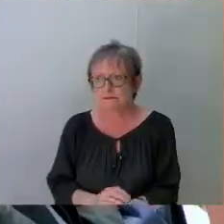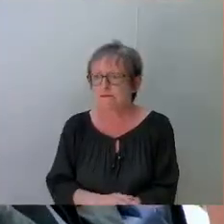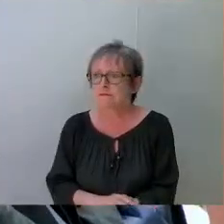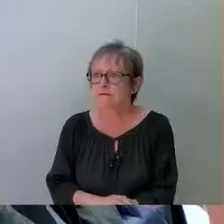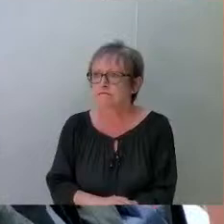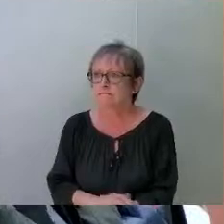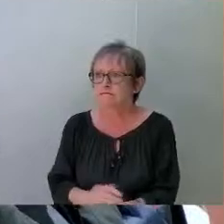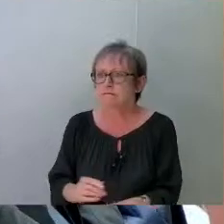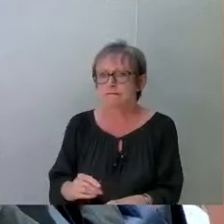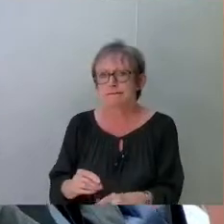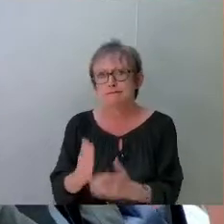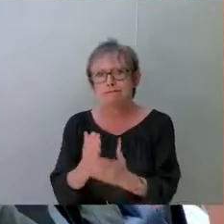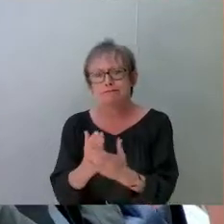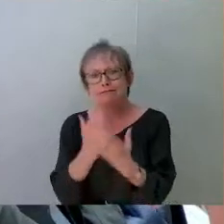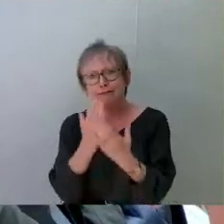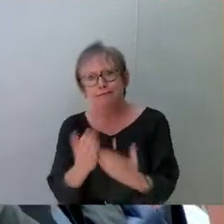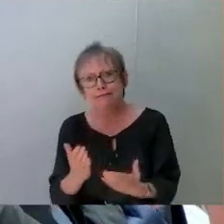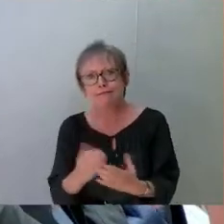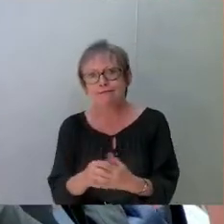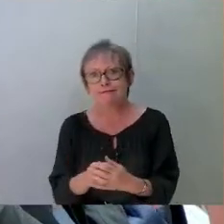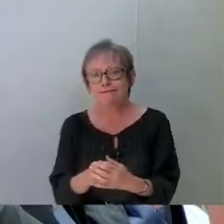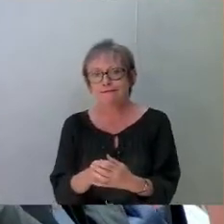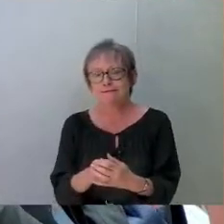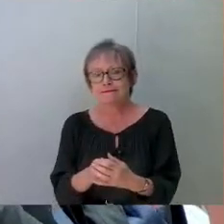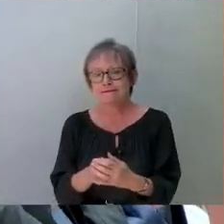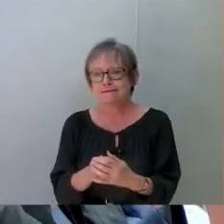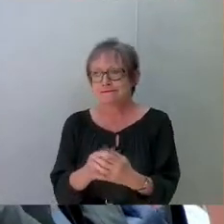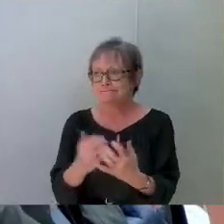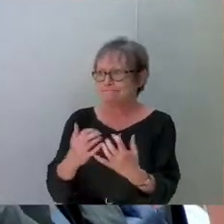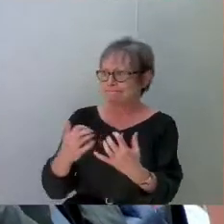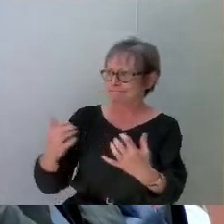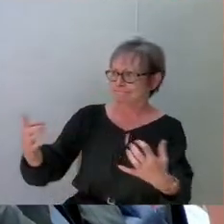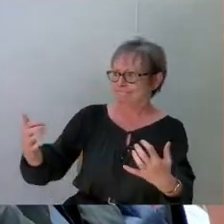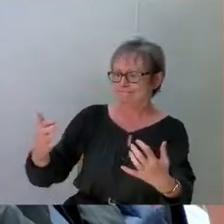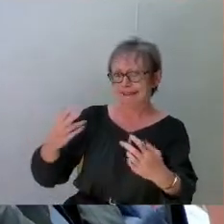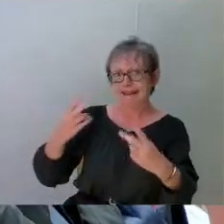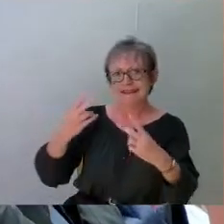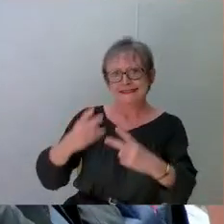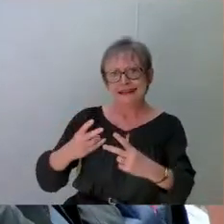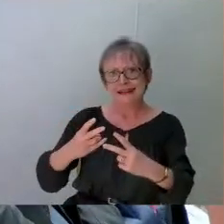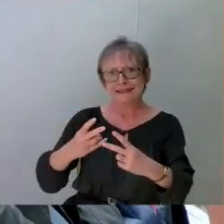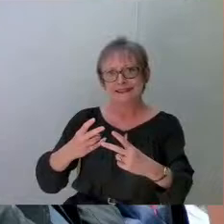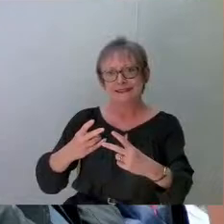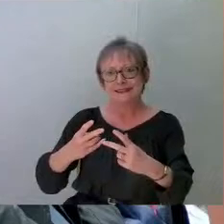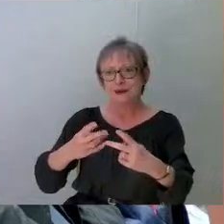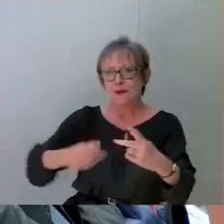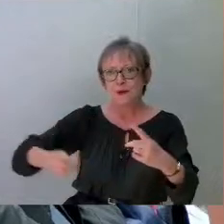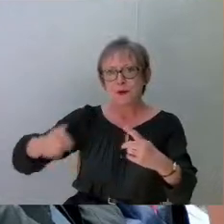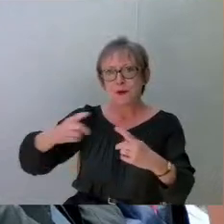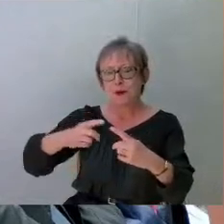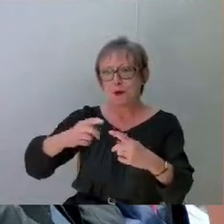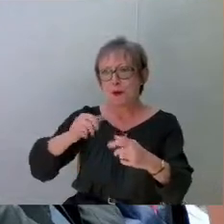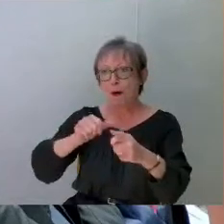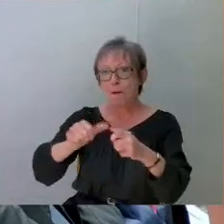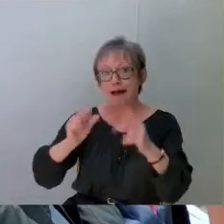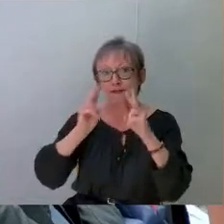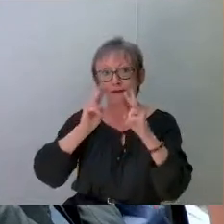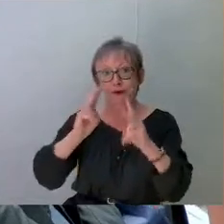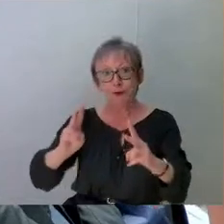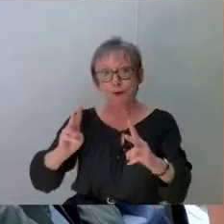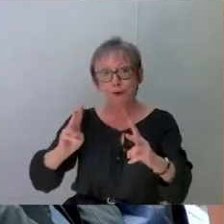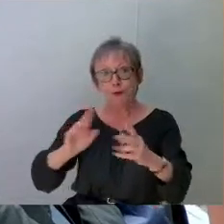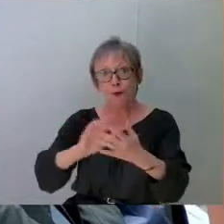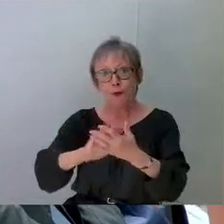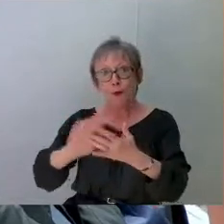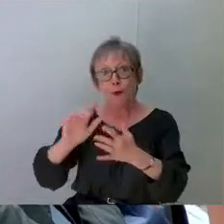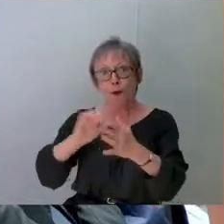It's really such a privilege. It's such a wonderful sight to stand here and look at you all. This is the best view in the hall, by the way, to